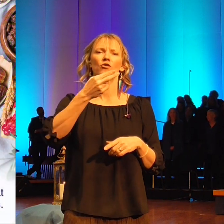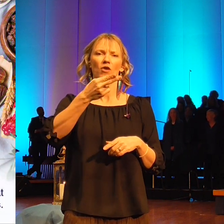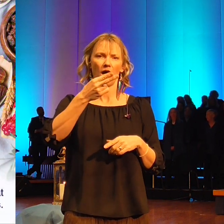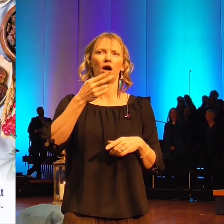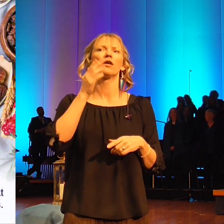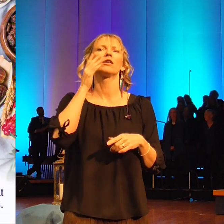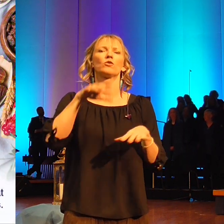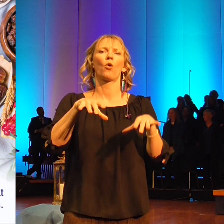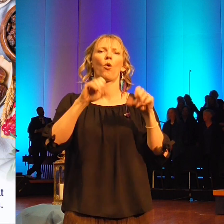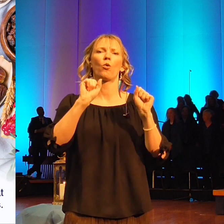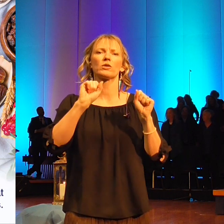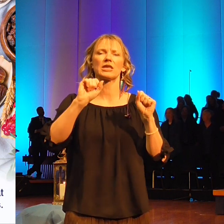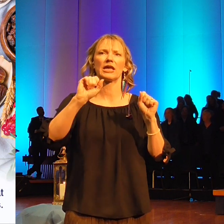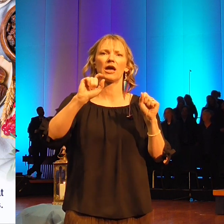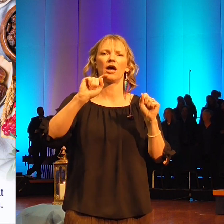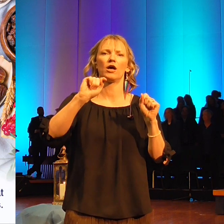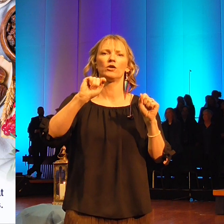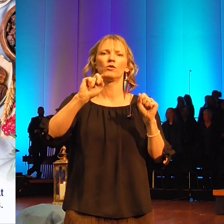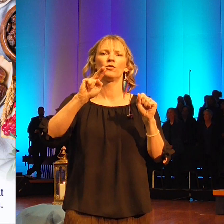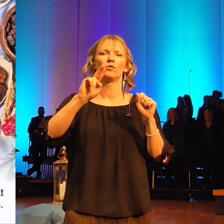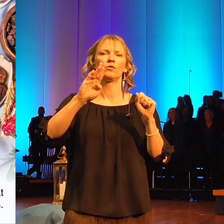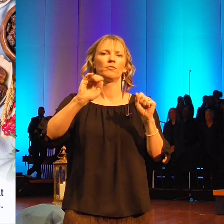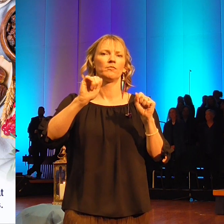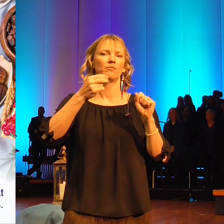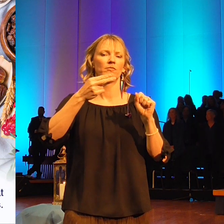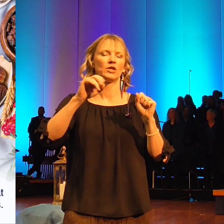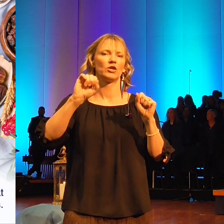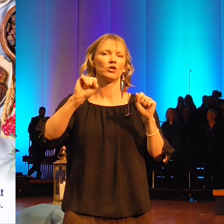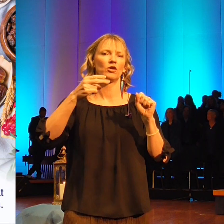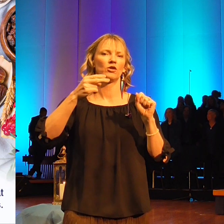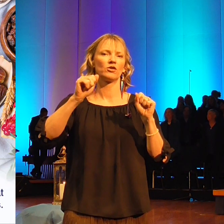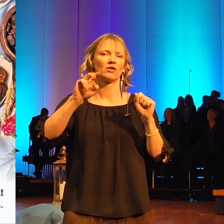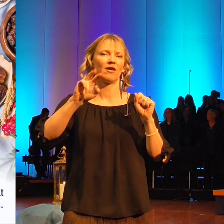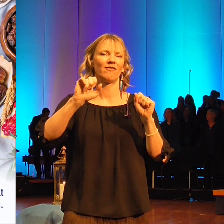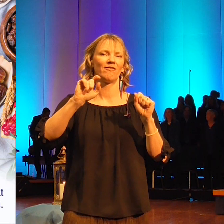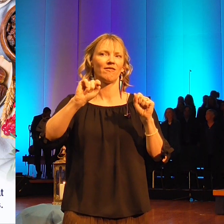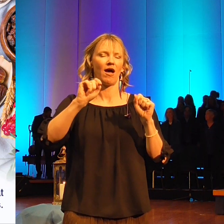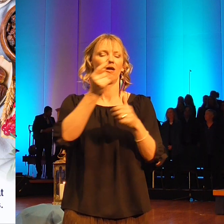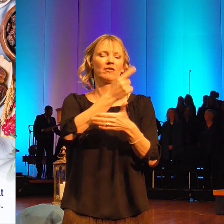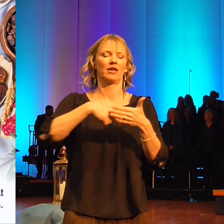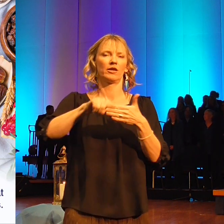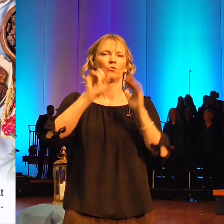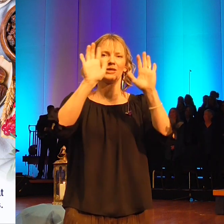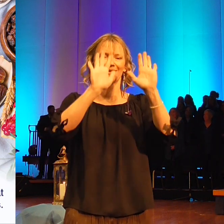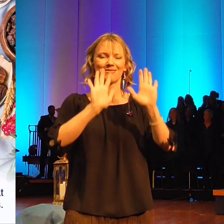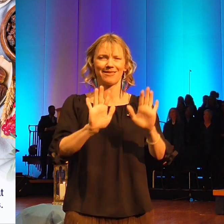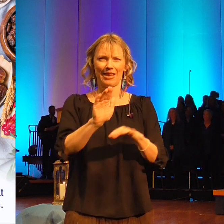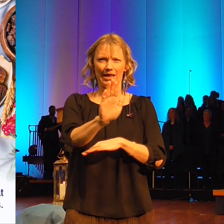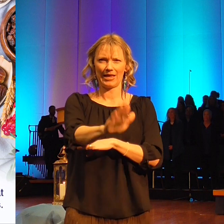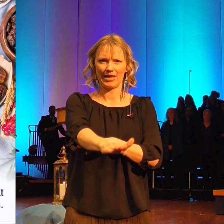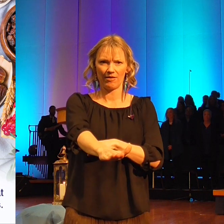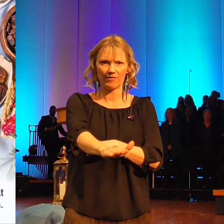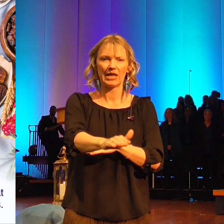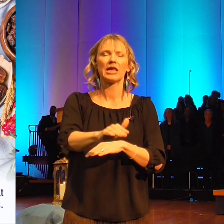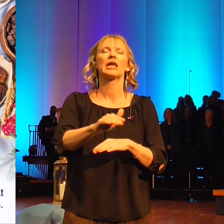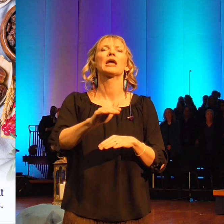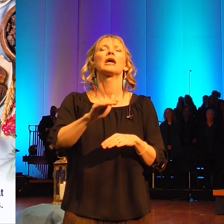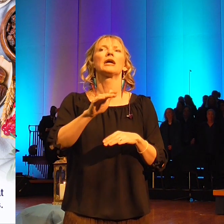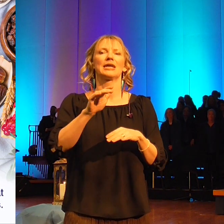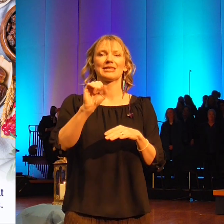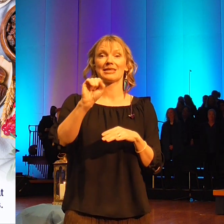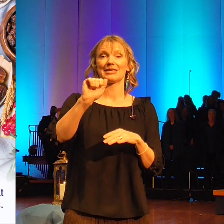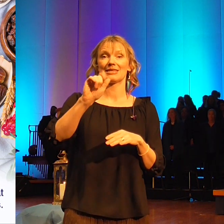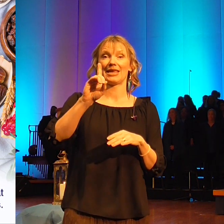B'Shavat, a ceremony next Sunday evening, right? And so it's a